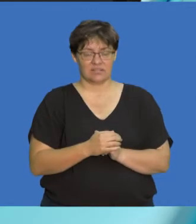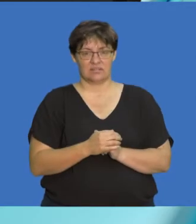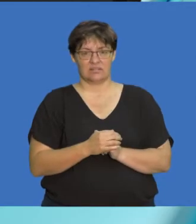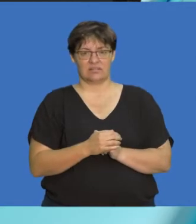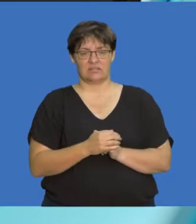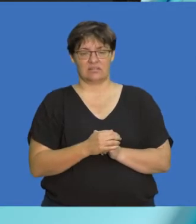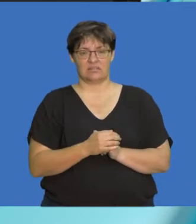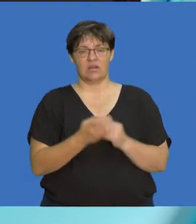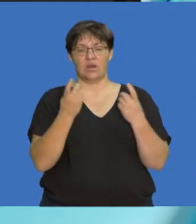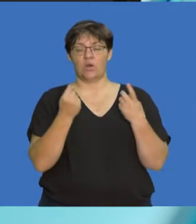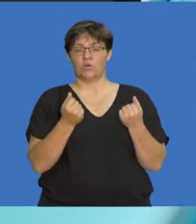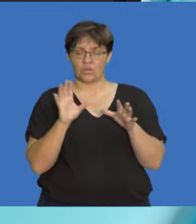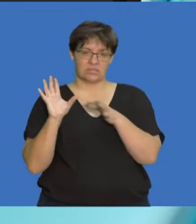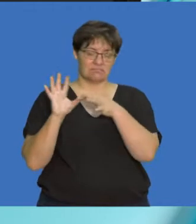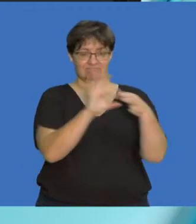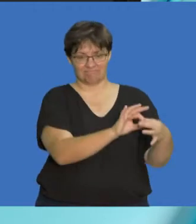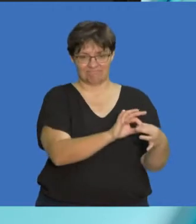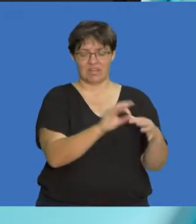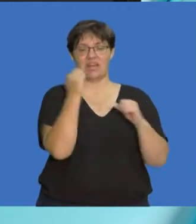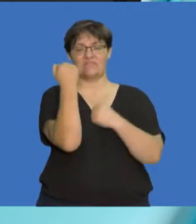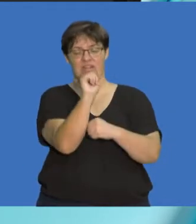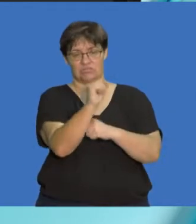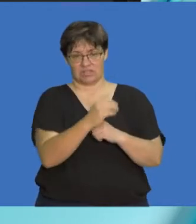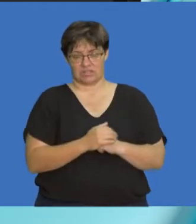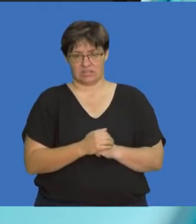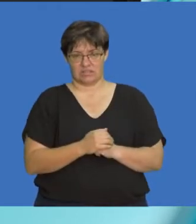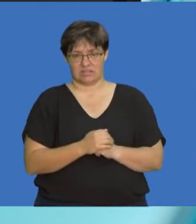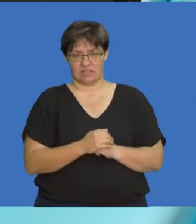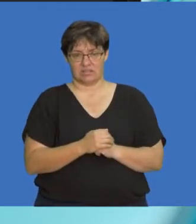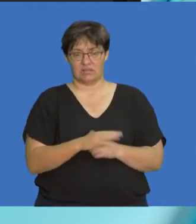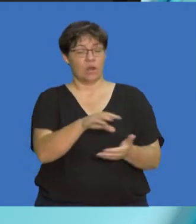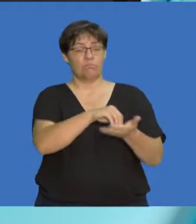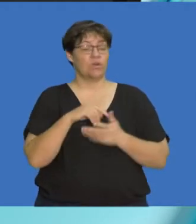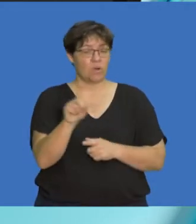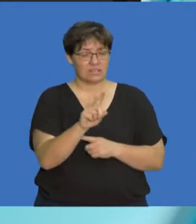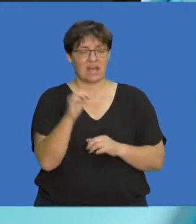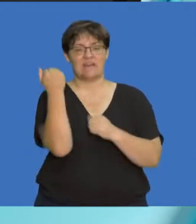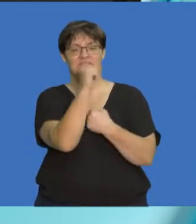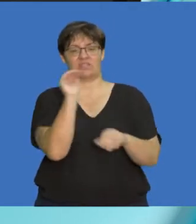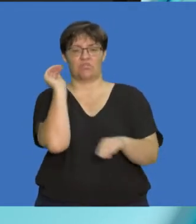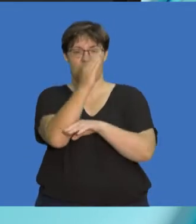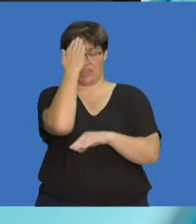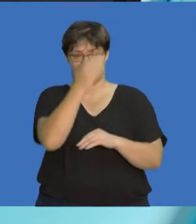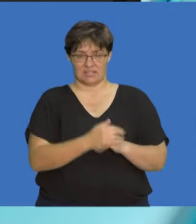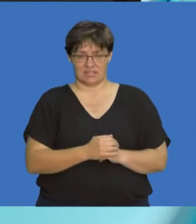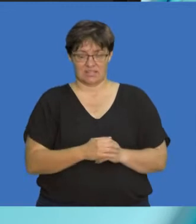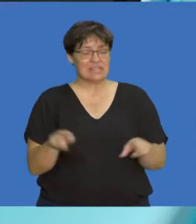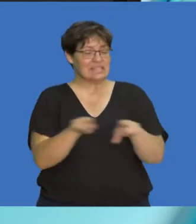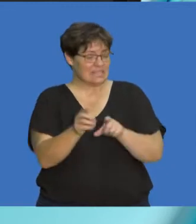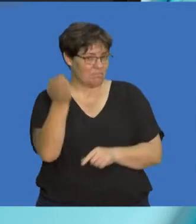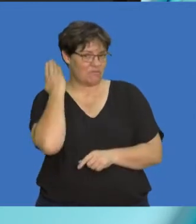the costs relative to the factory are brought into your factory overheads. Like I said earlier